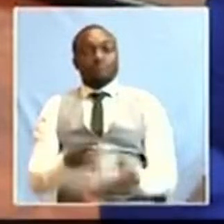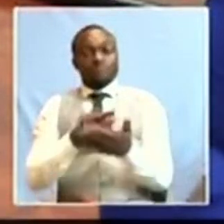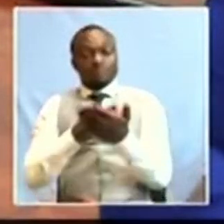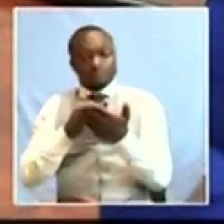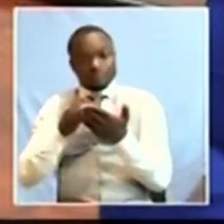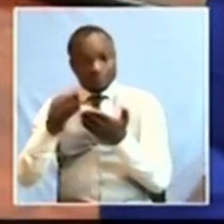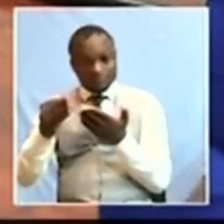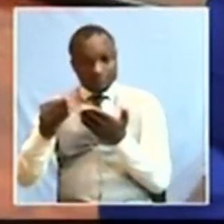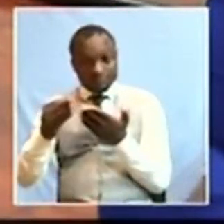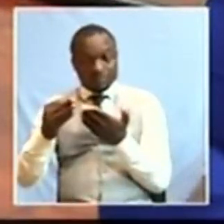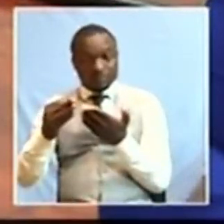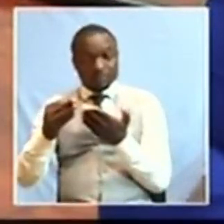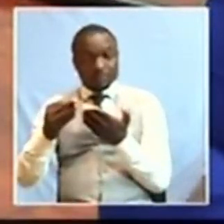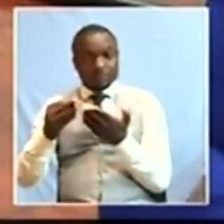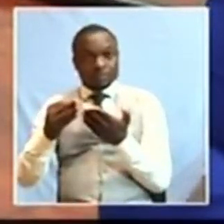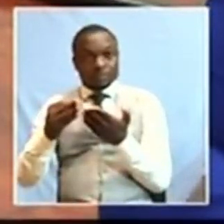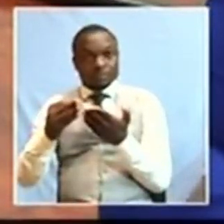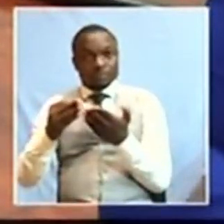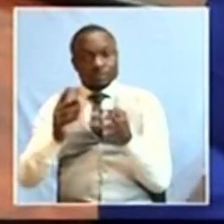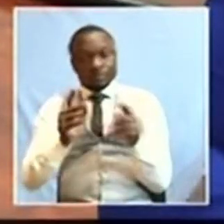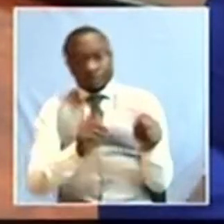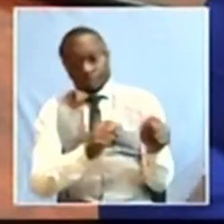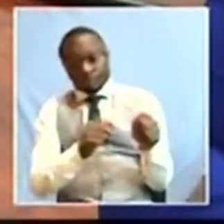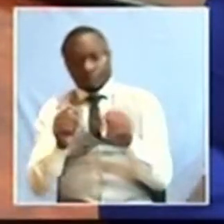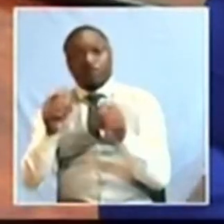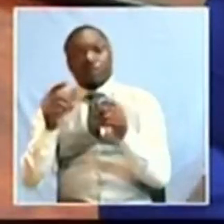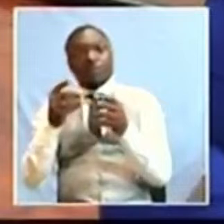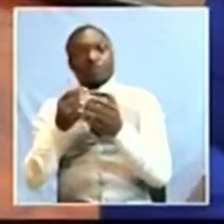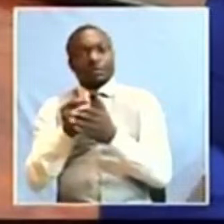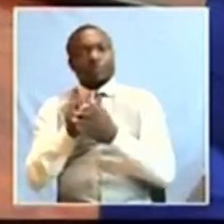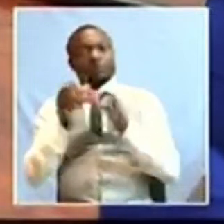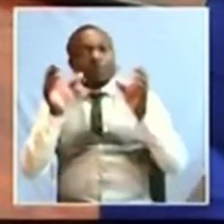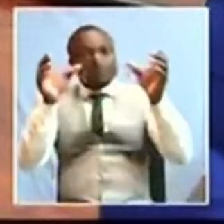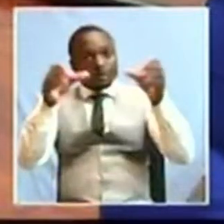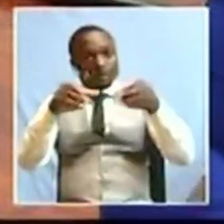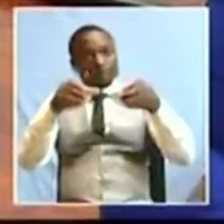Failure to transfer funds to capital